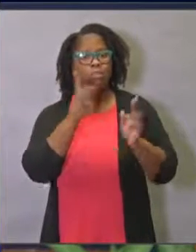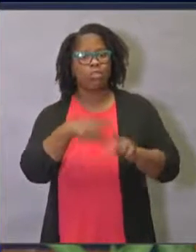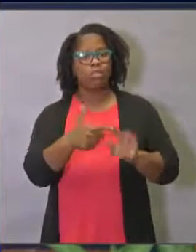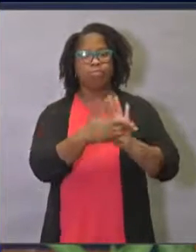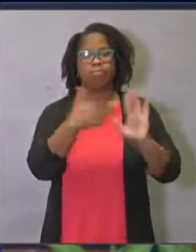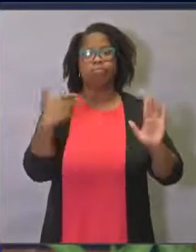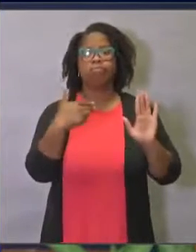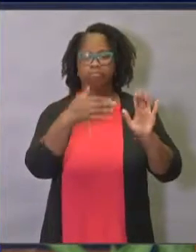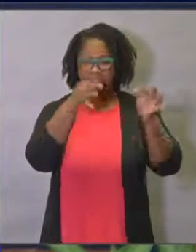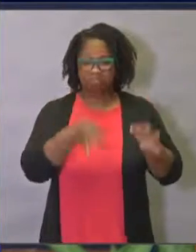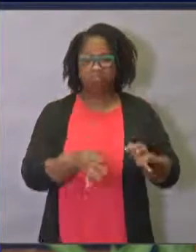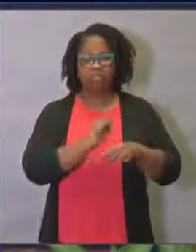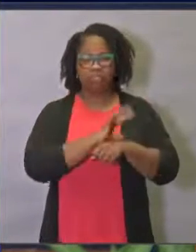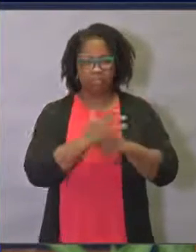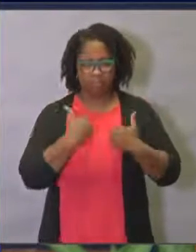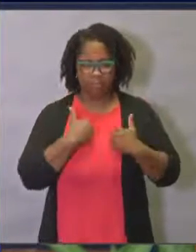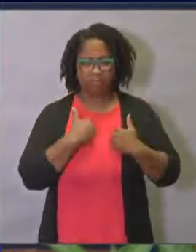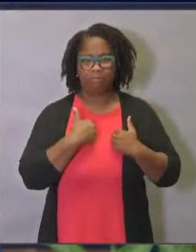Currently, we have